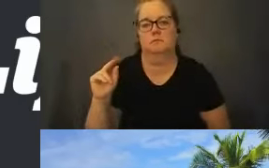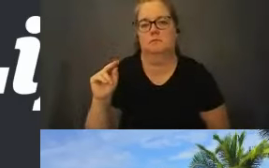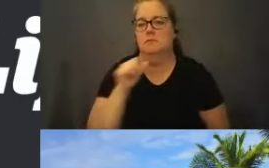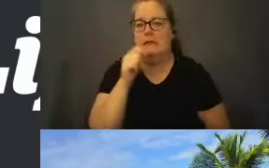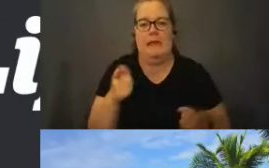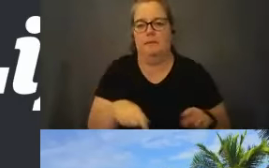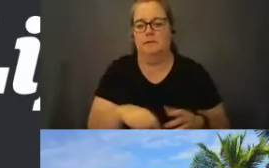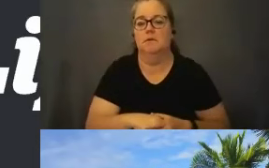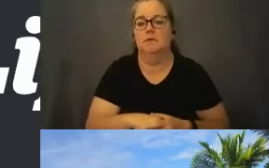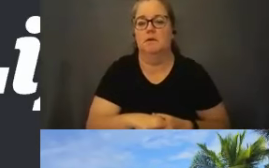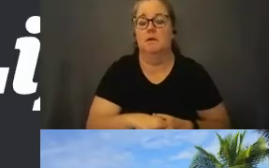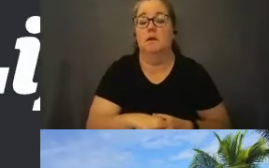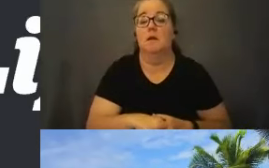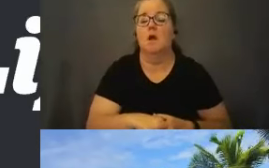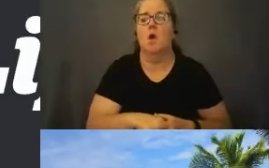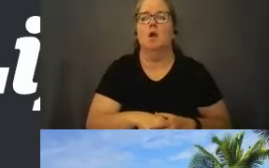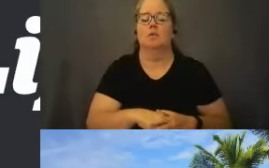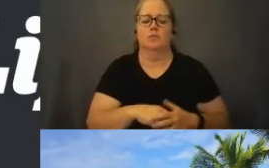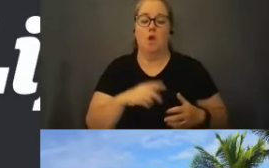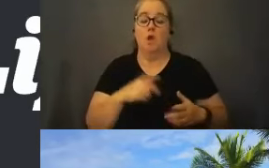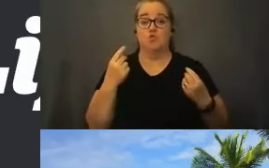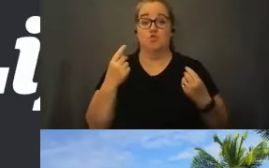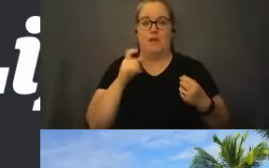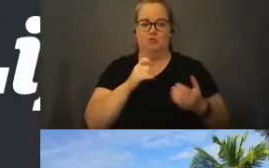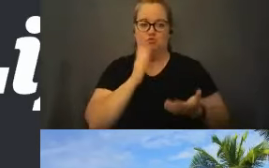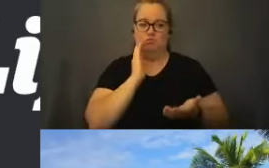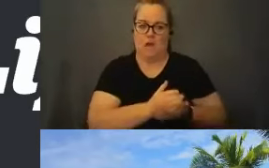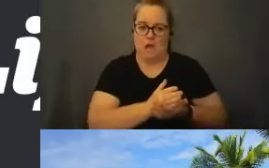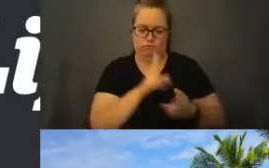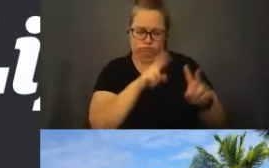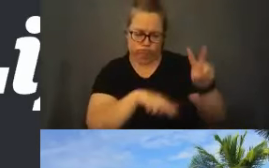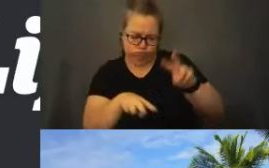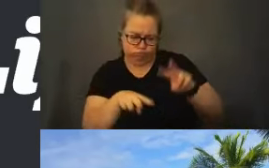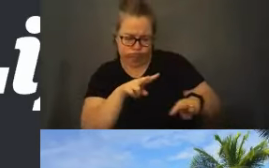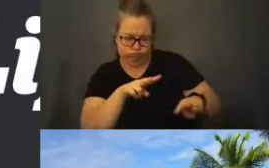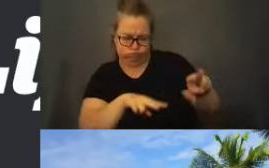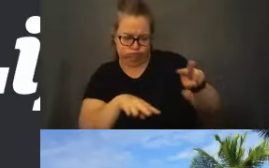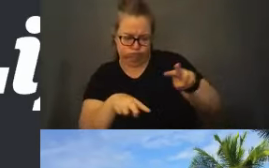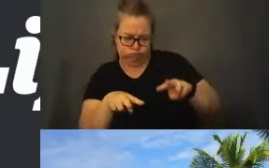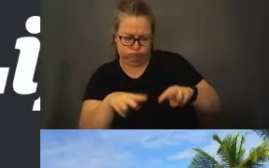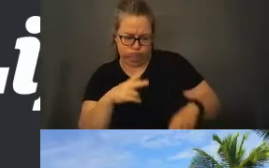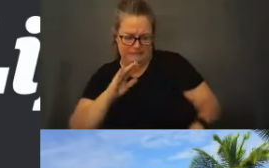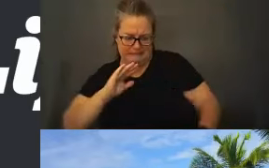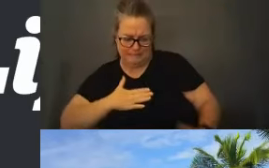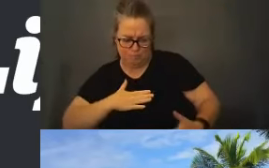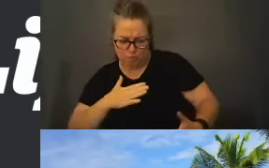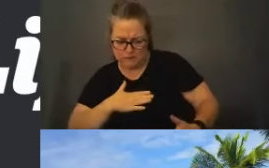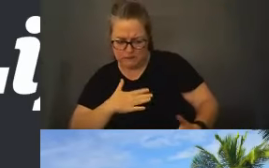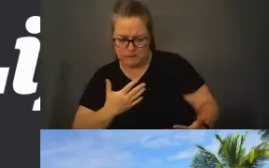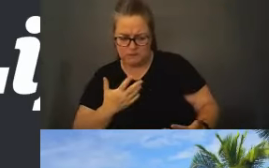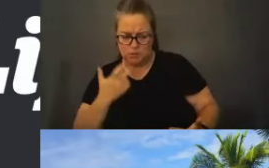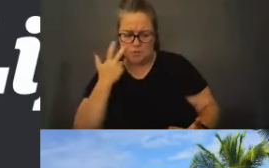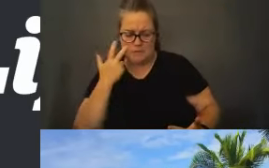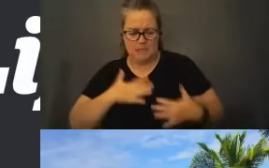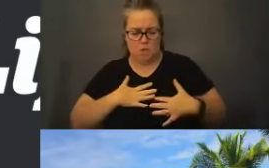For signs of life, we have to actually pause and look at them again. Do you see movement